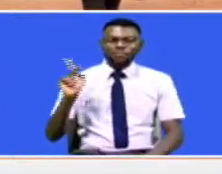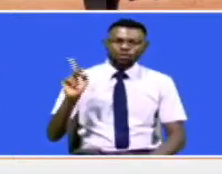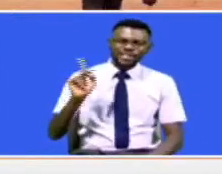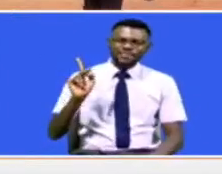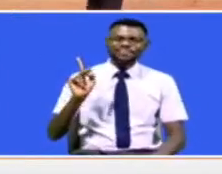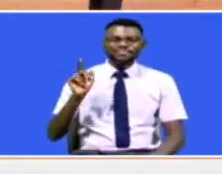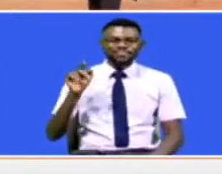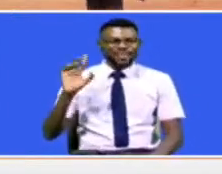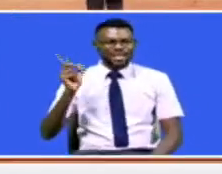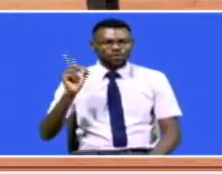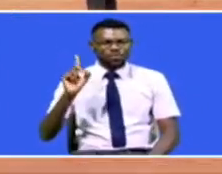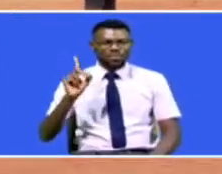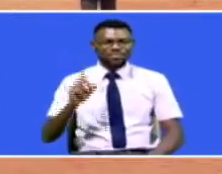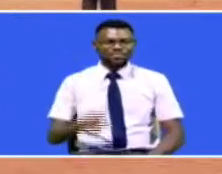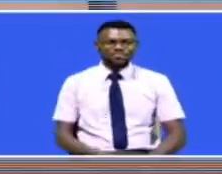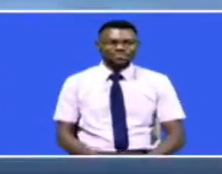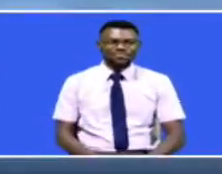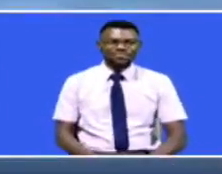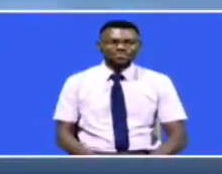Auri Moyo, Nairobi.